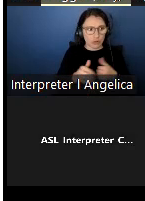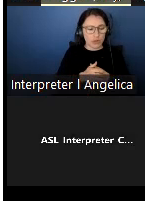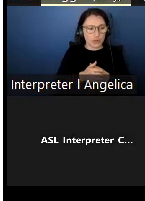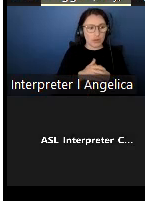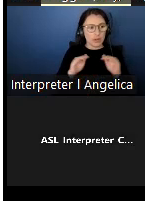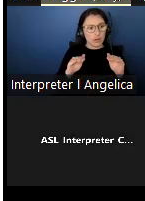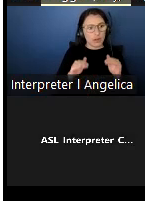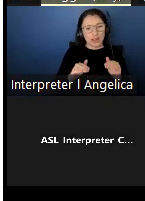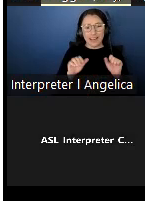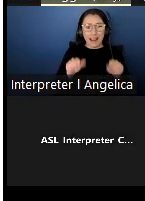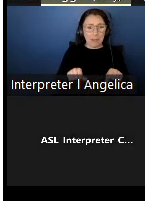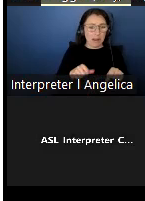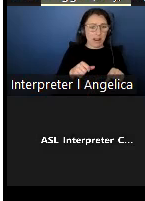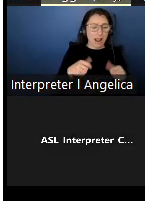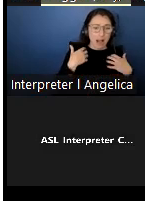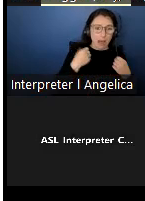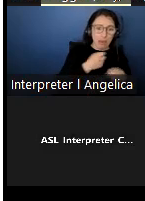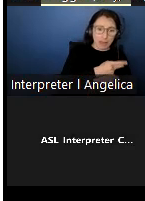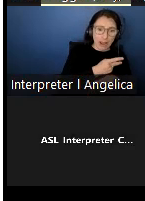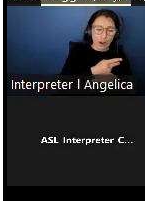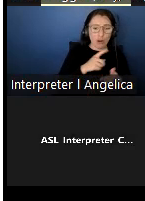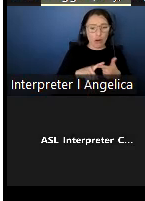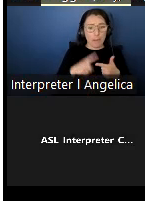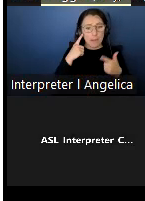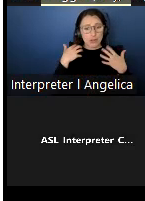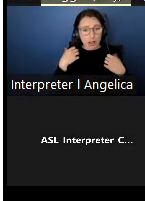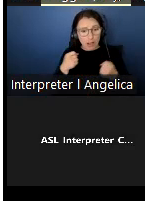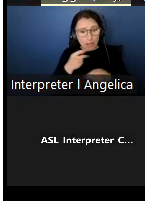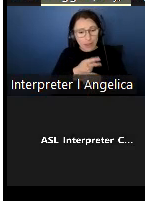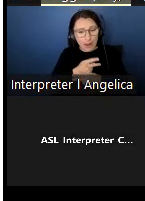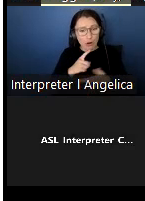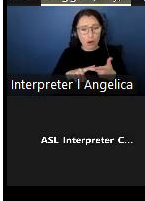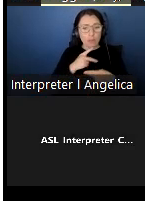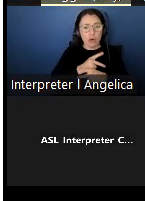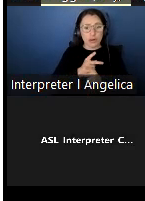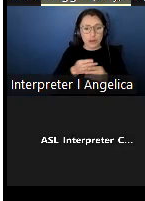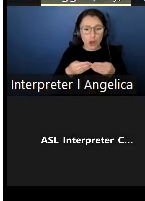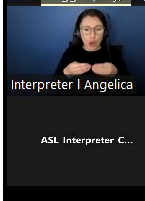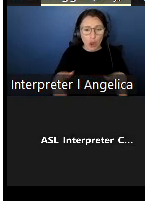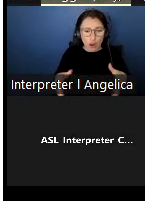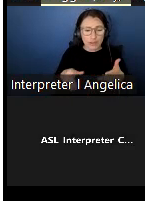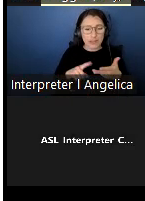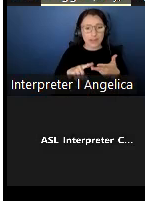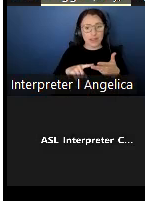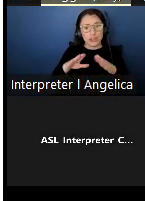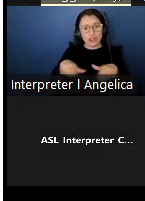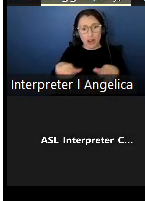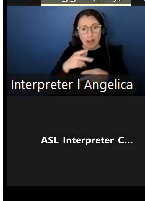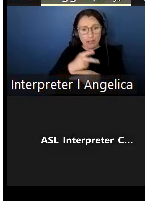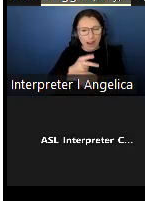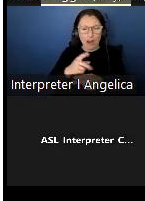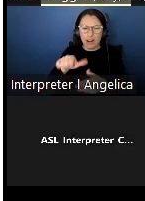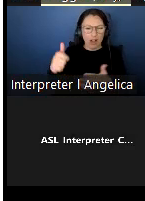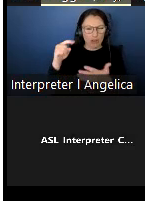healthcare, mental health care, productivity loss, and the impact on higher education and childcare and other incidental